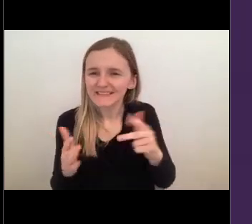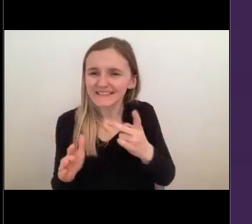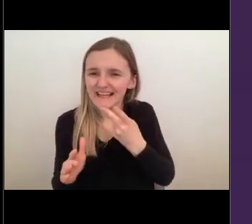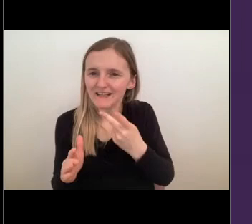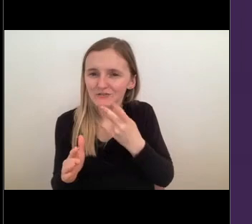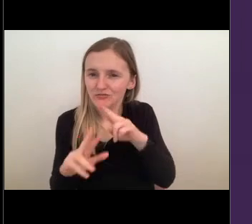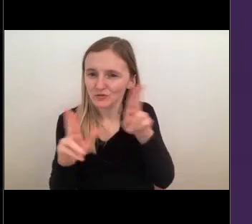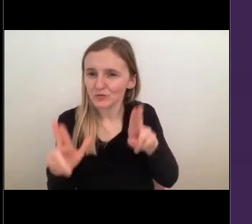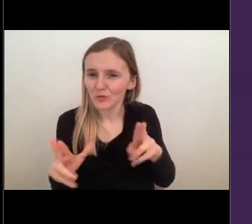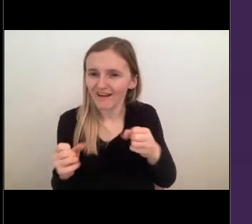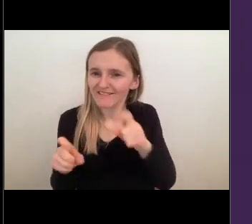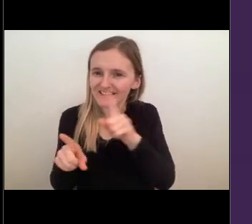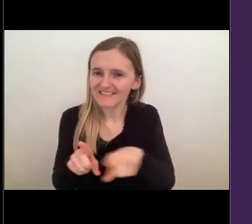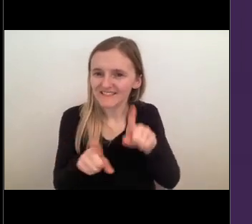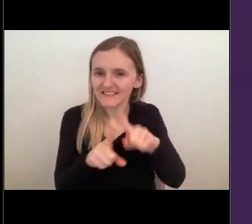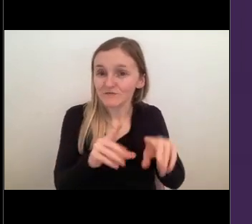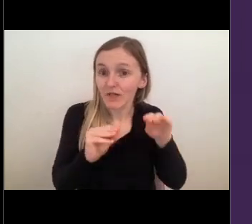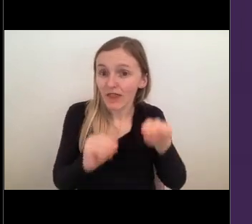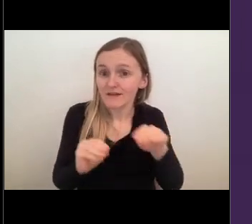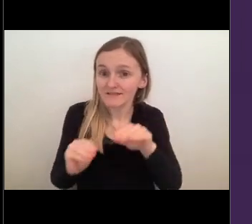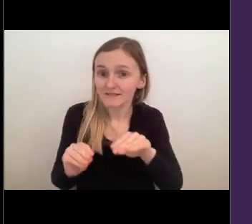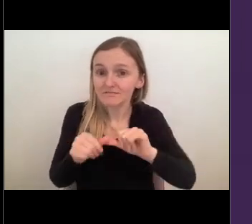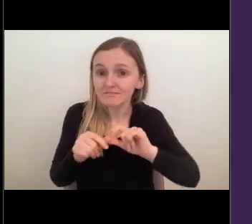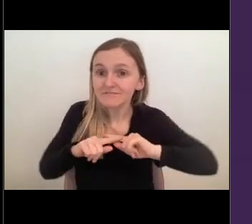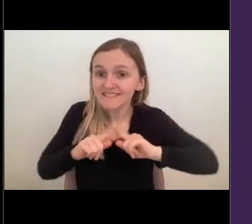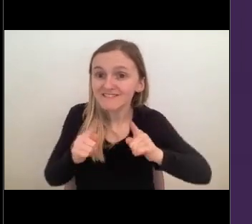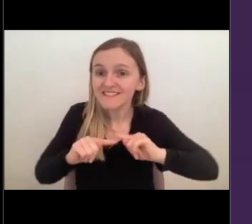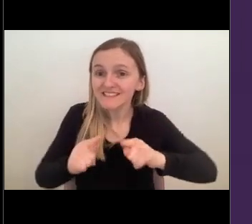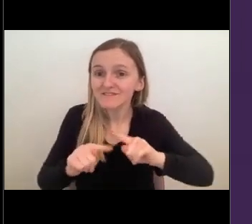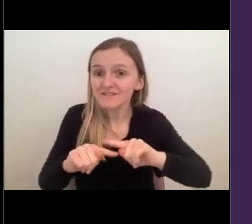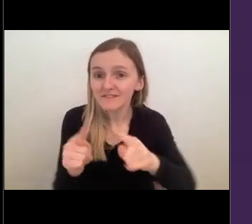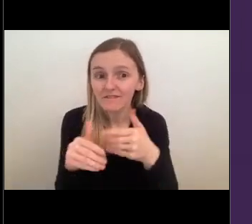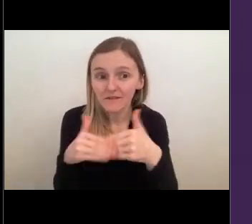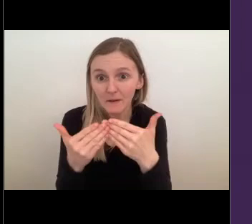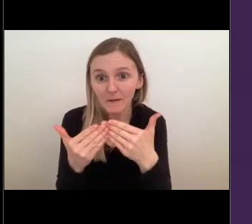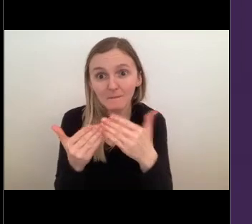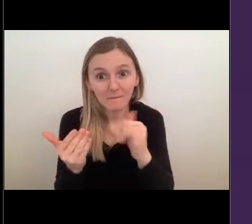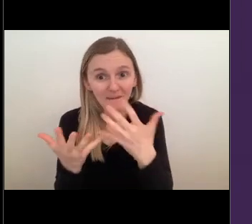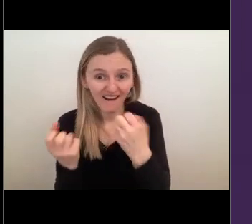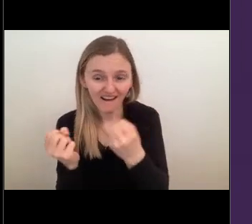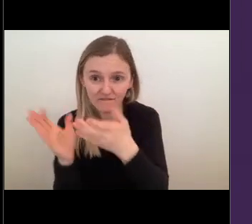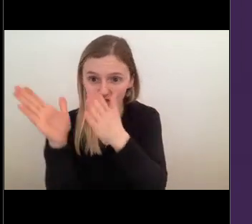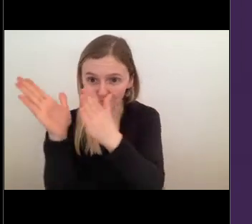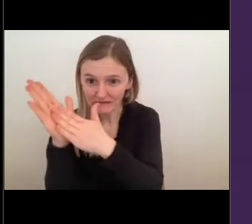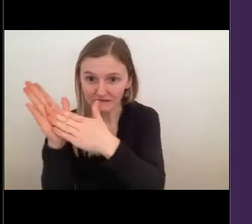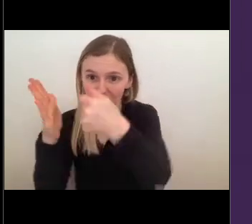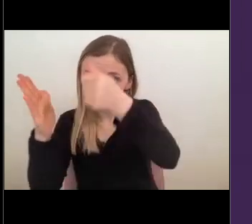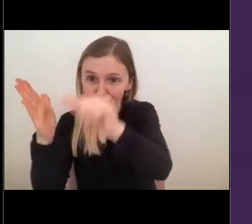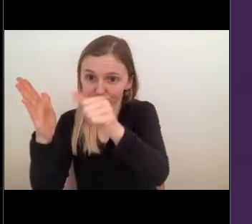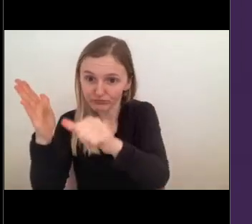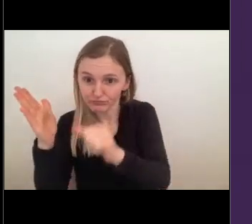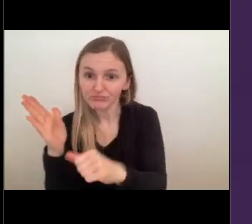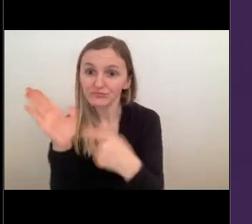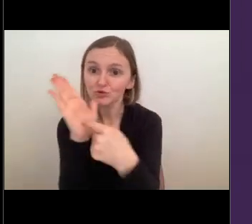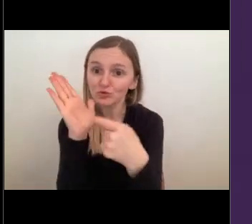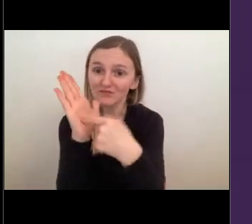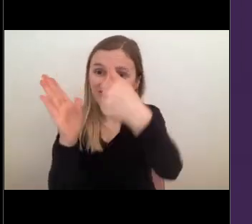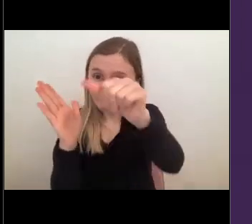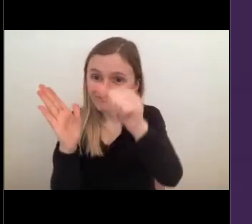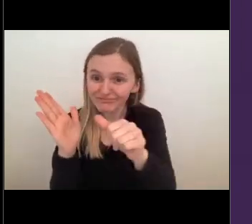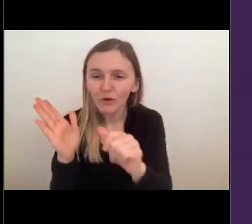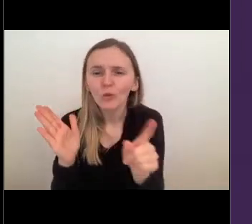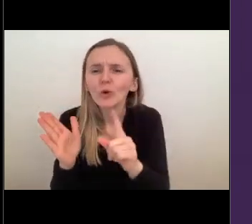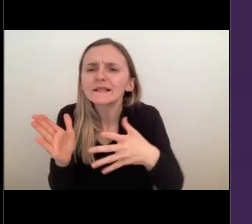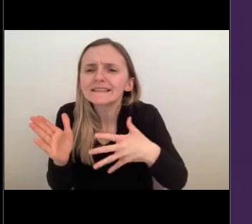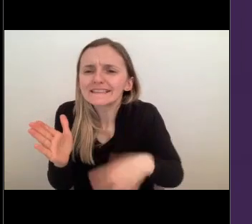different days, so it could be that it's listed each day what he will need for